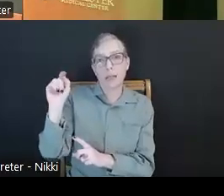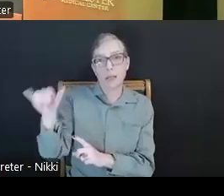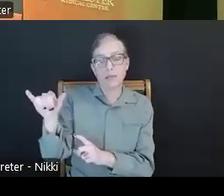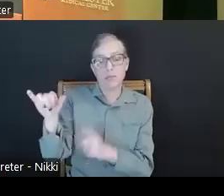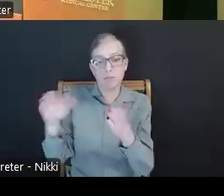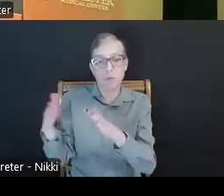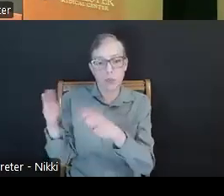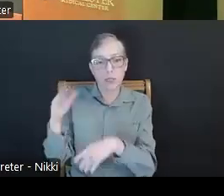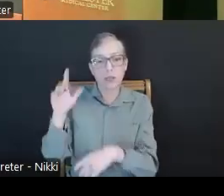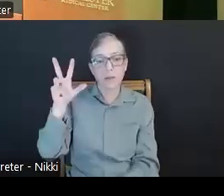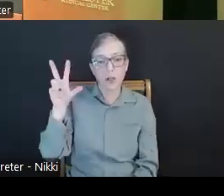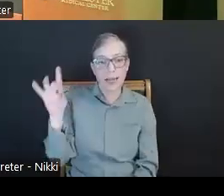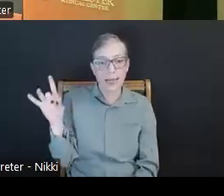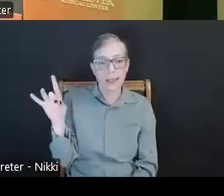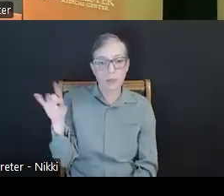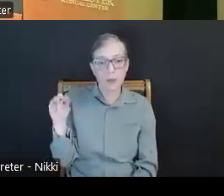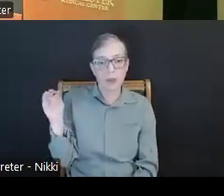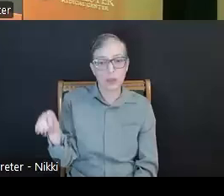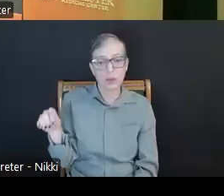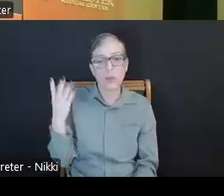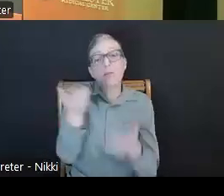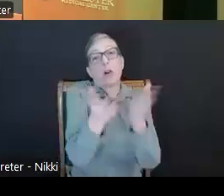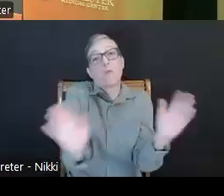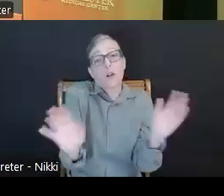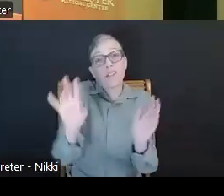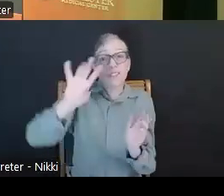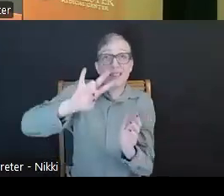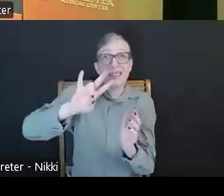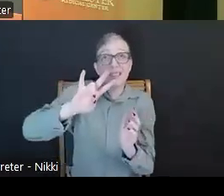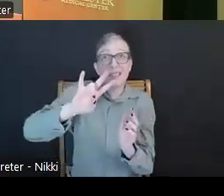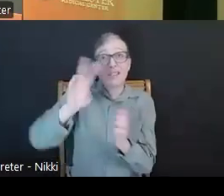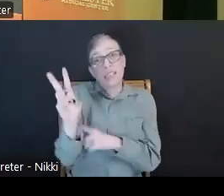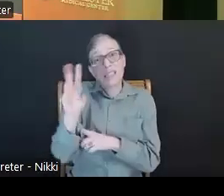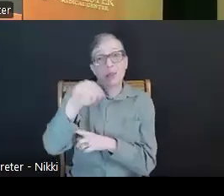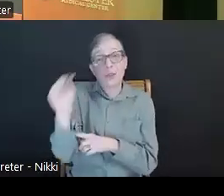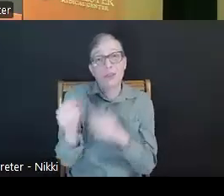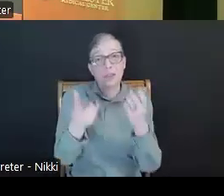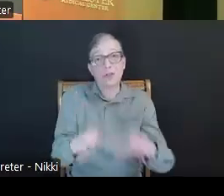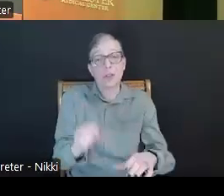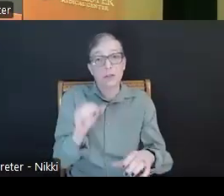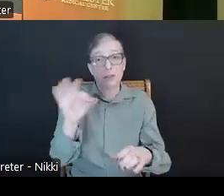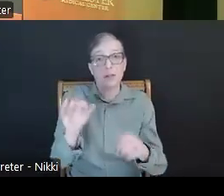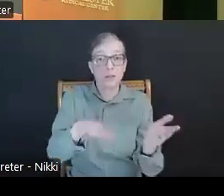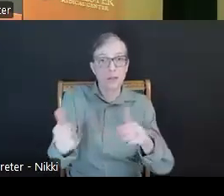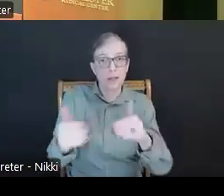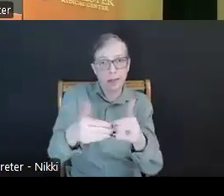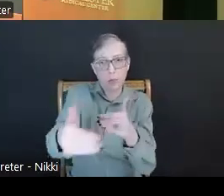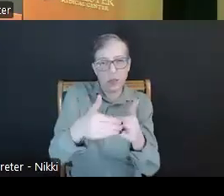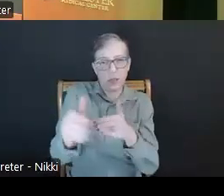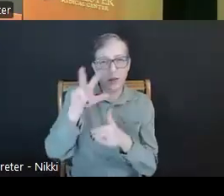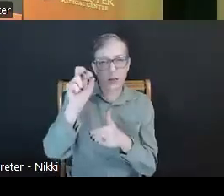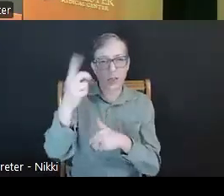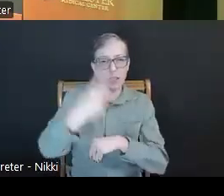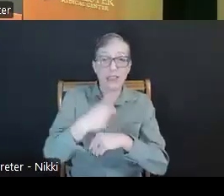average, they have a 76% chance of dying in the next 30 days. And it's a very well-calibrated score. So it's a very sick